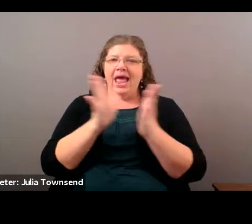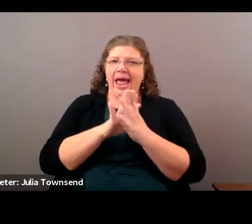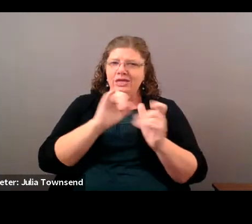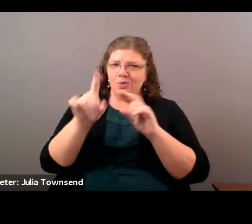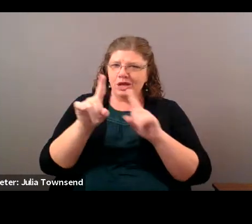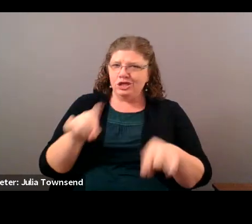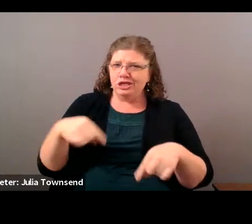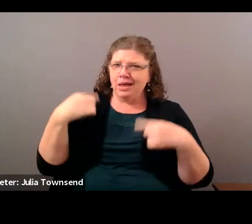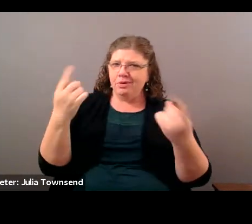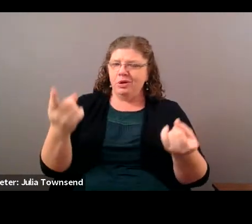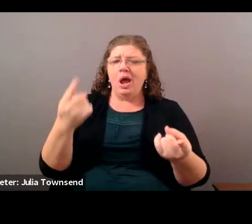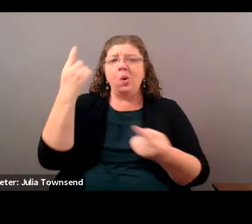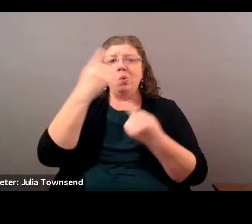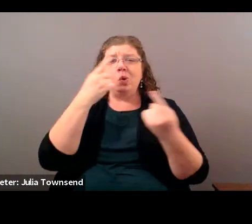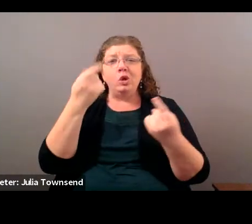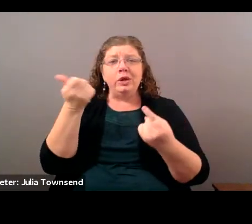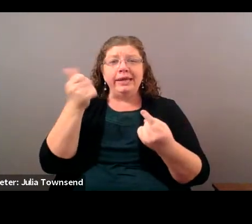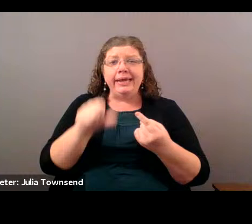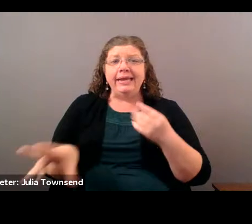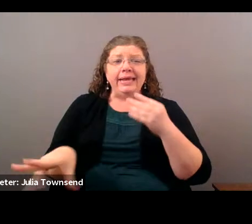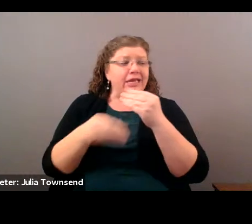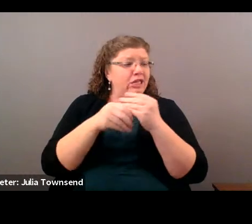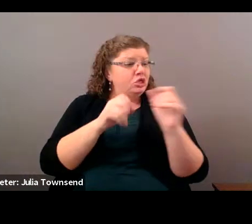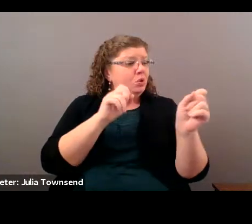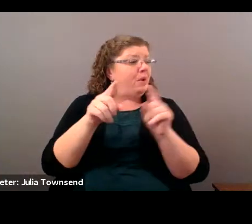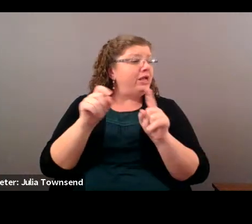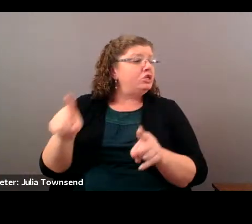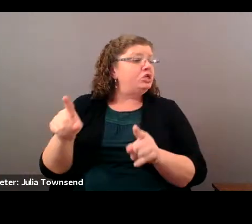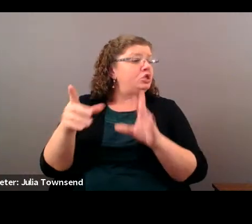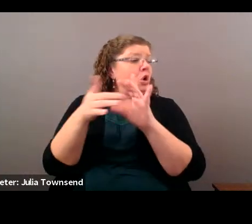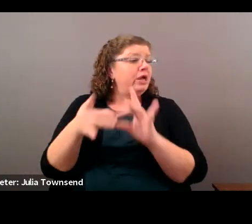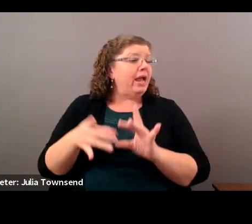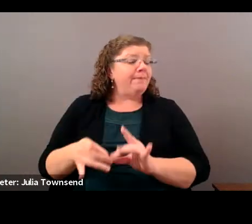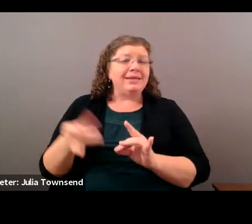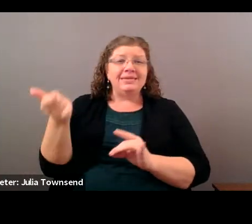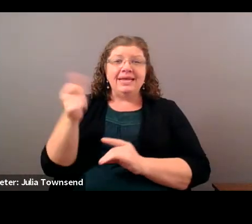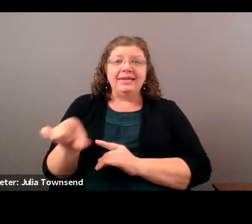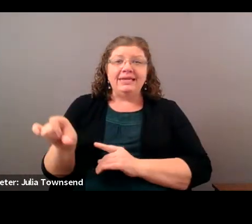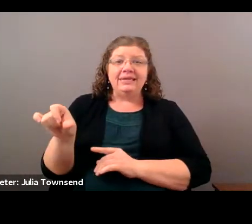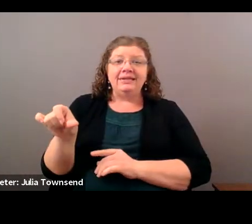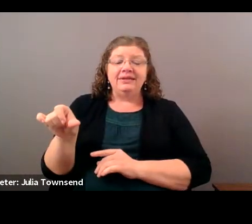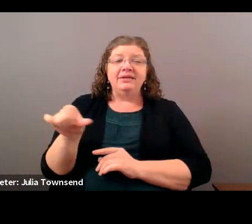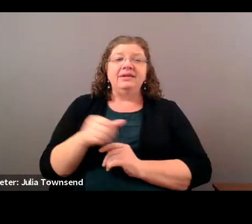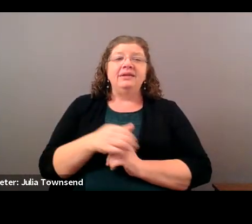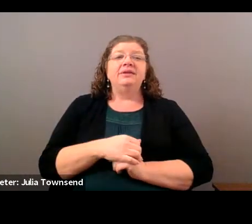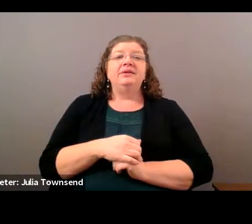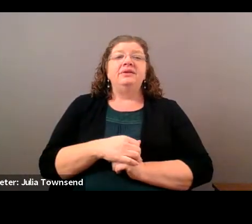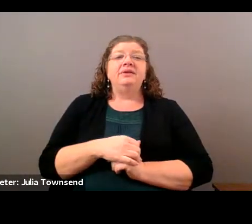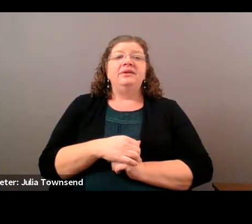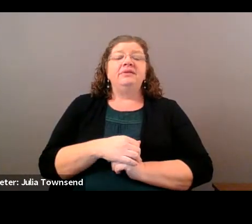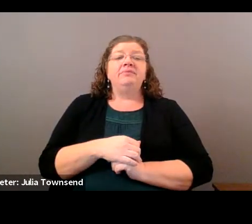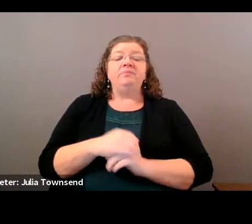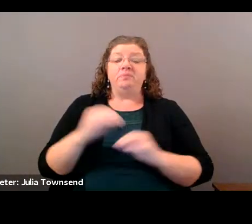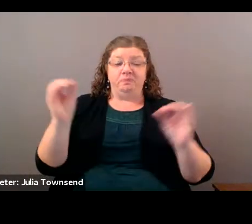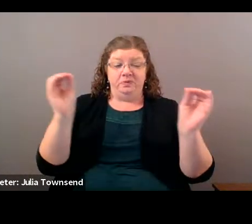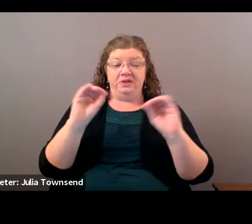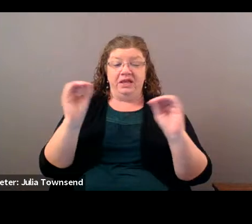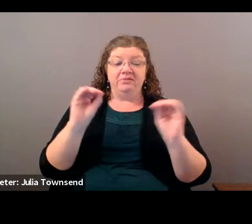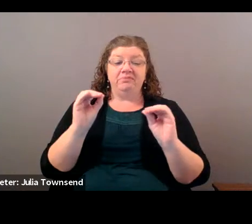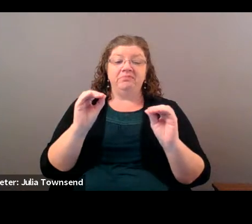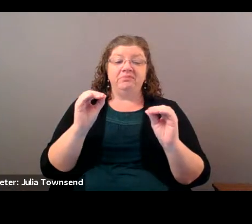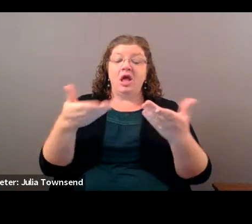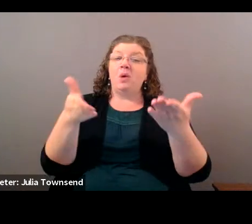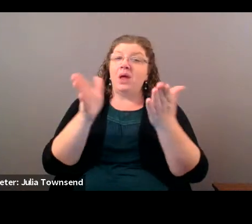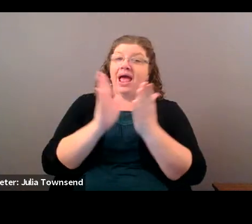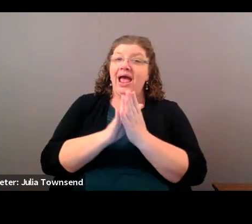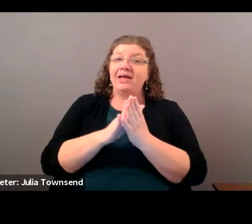till now. I wonder if there are any additional questions or comments. Seeing none, I will ask for